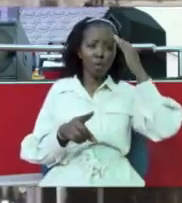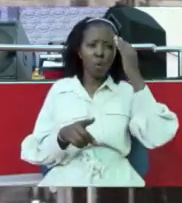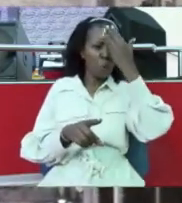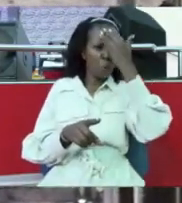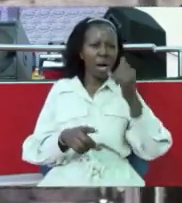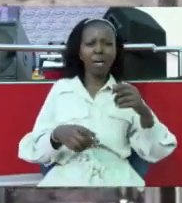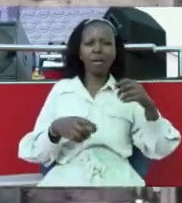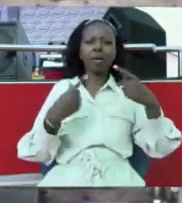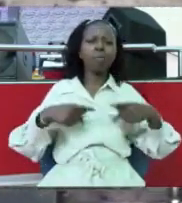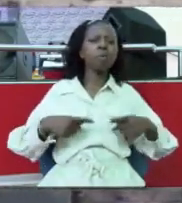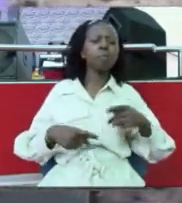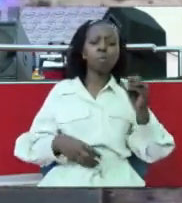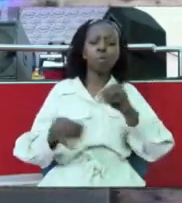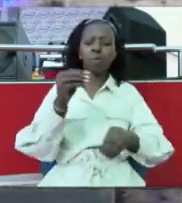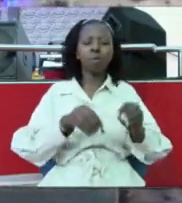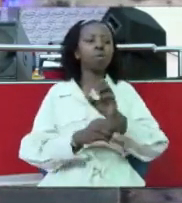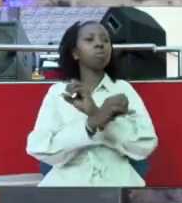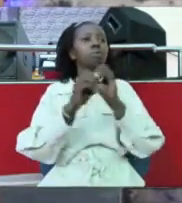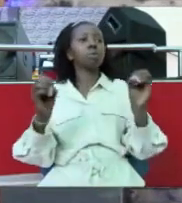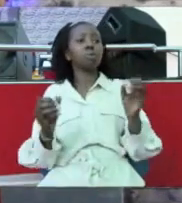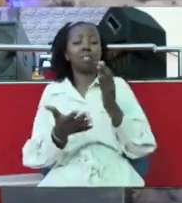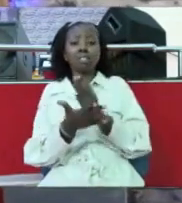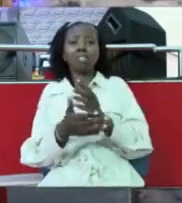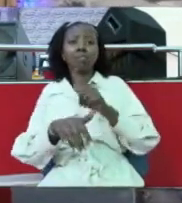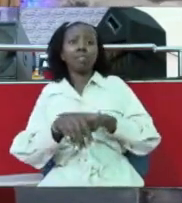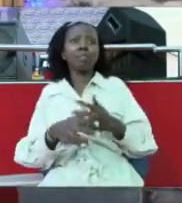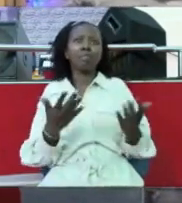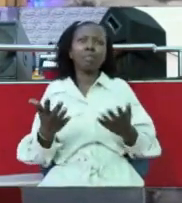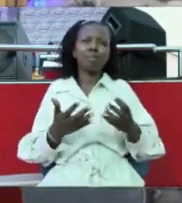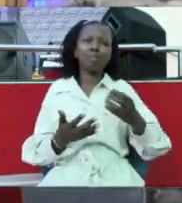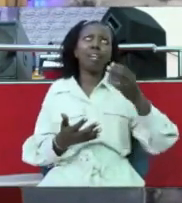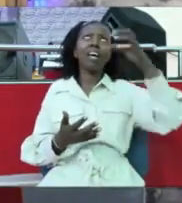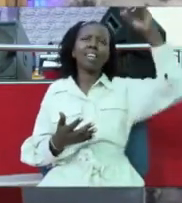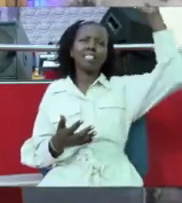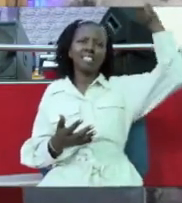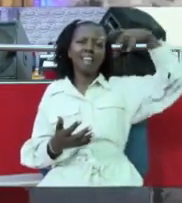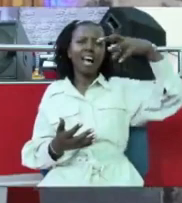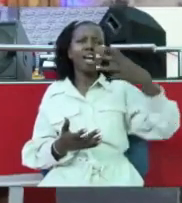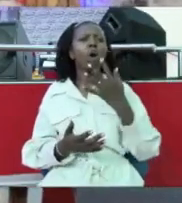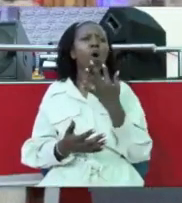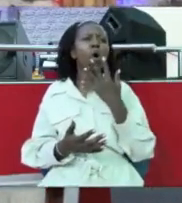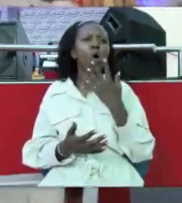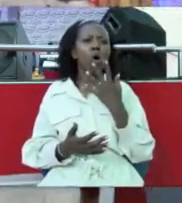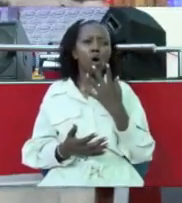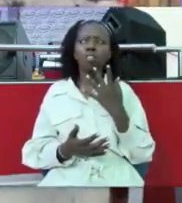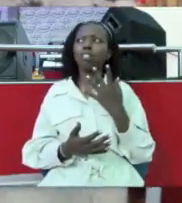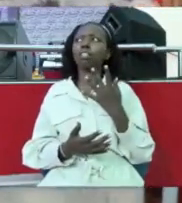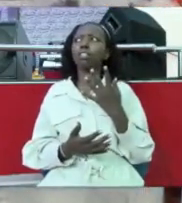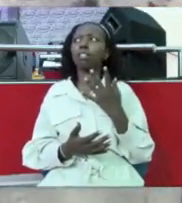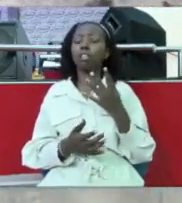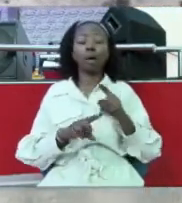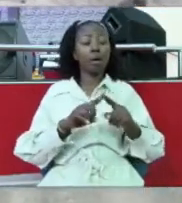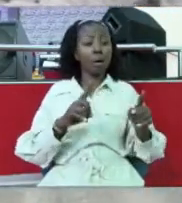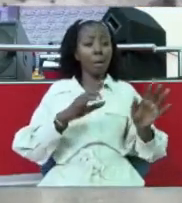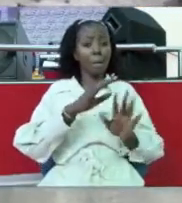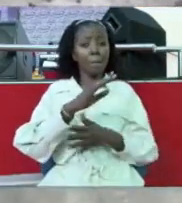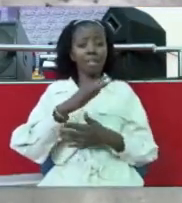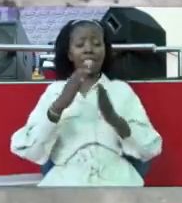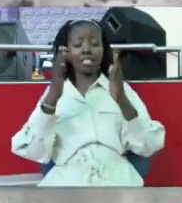give. Sometimes it's because the sun is too hot on us. But the singer has